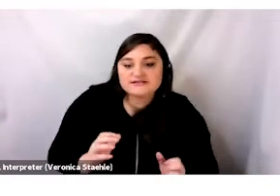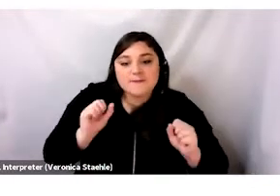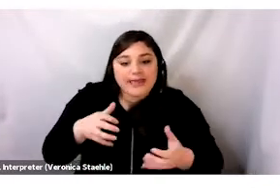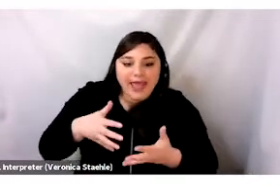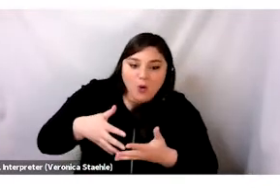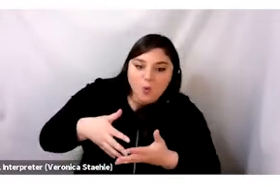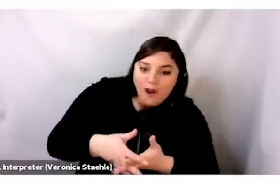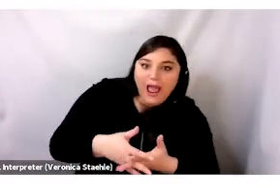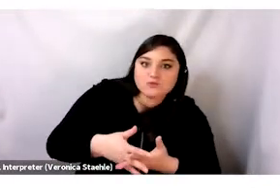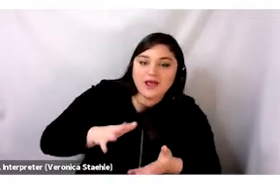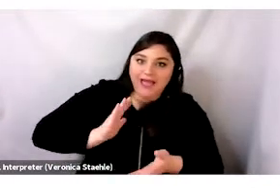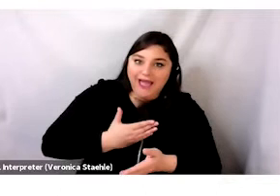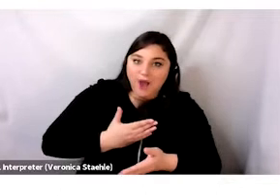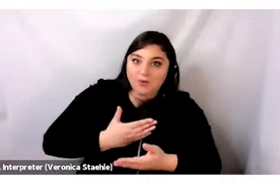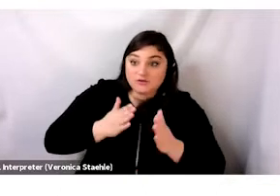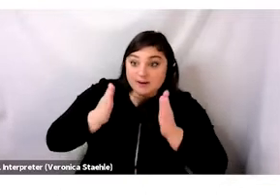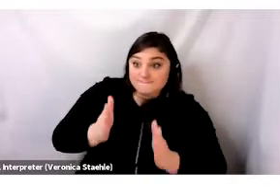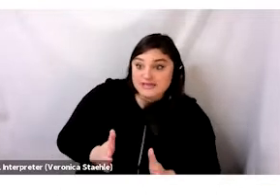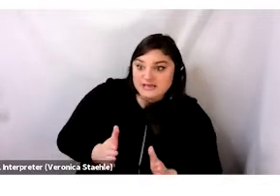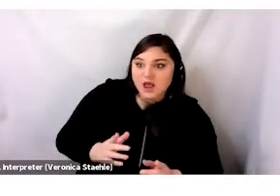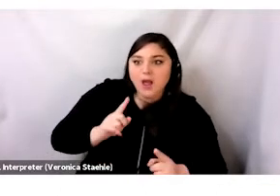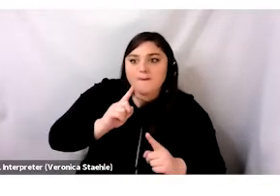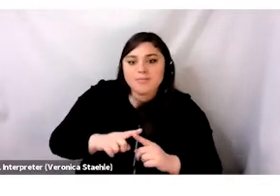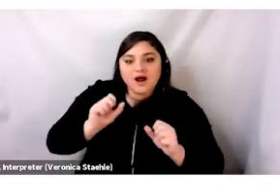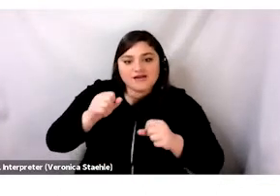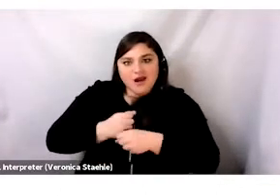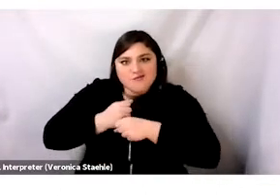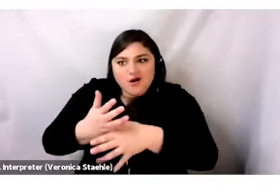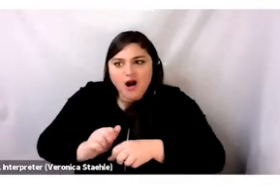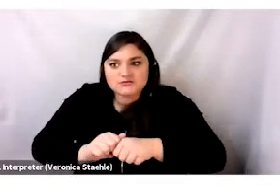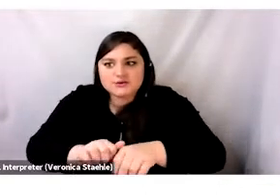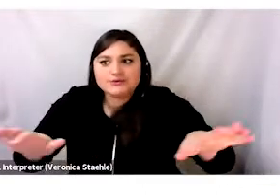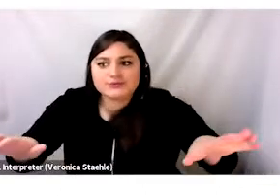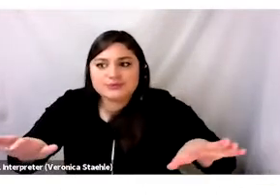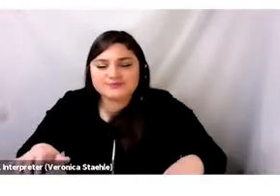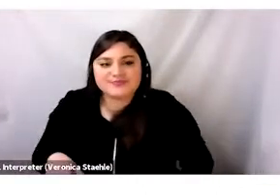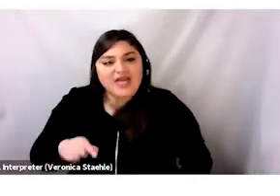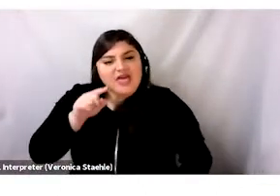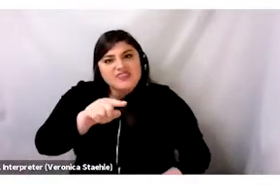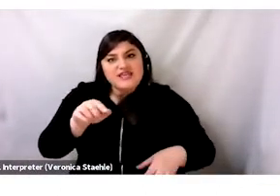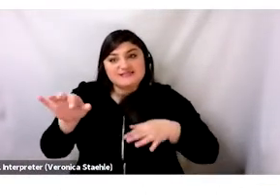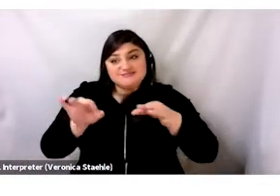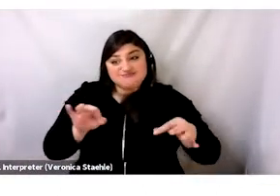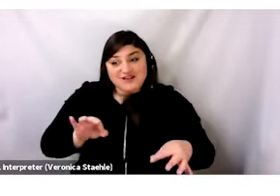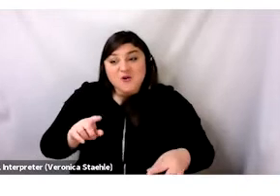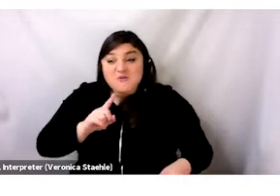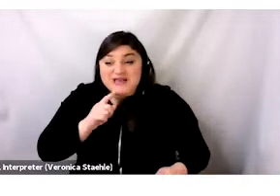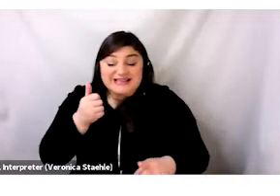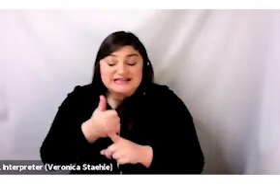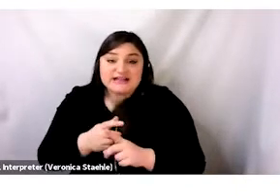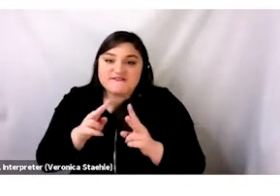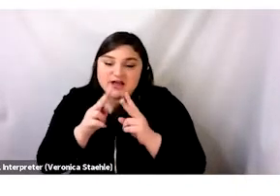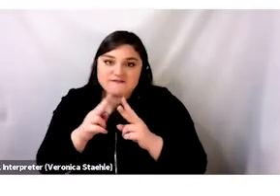This interdependence is really complex. Looking at this definition, it seems straightforward enough, but I'm going to give you an